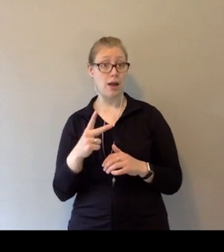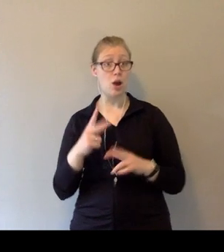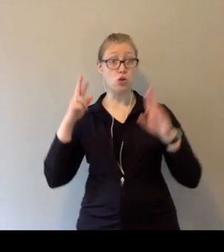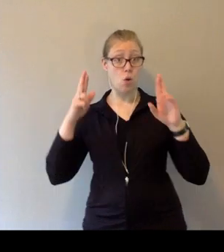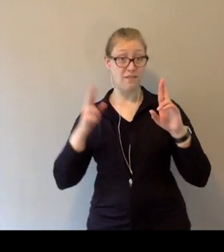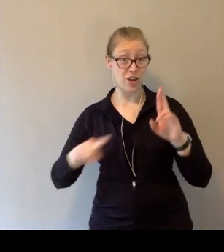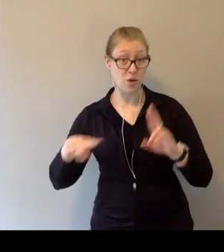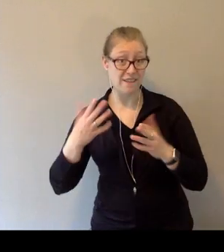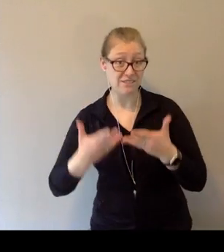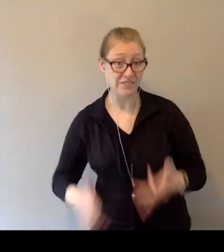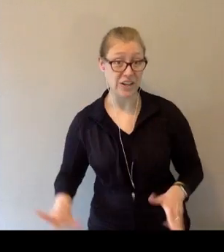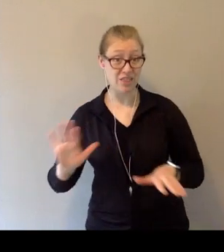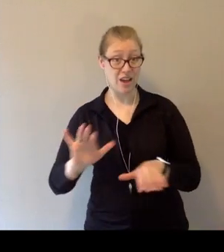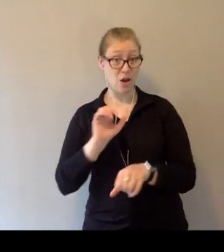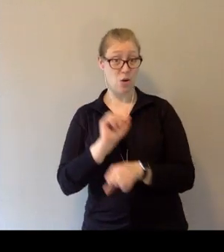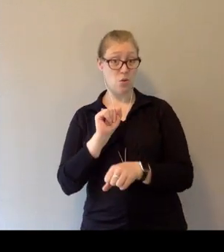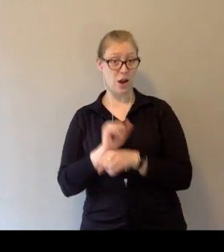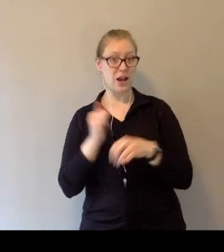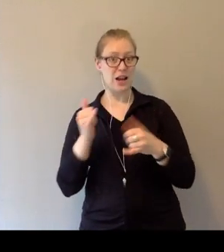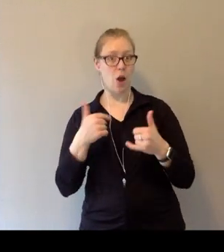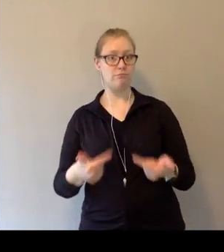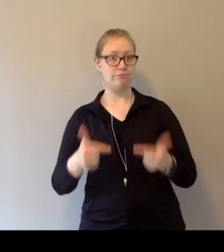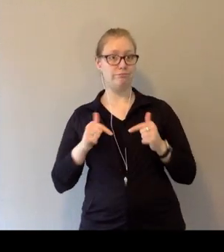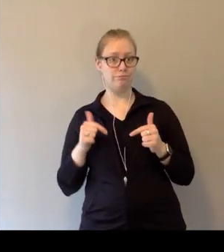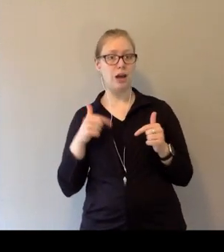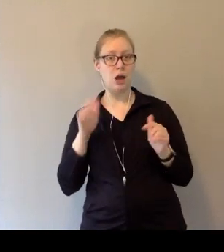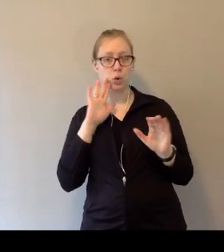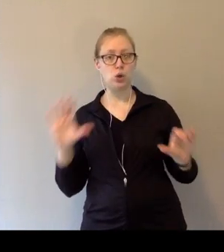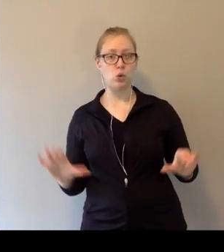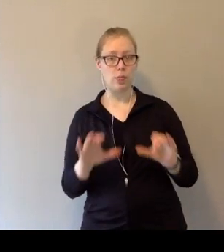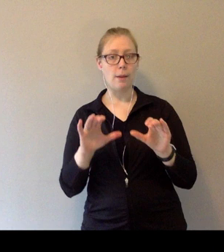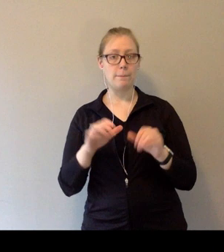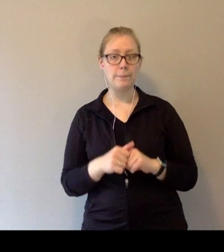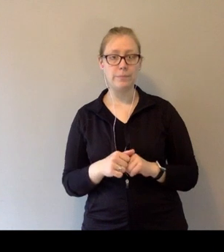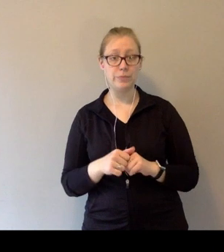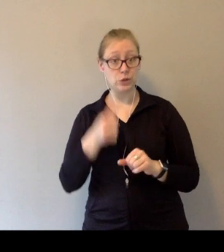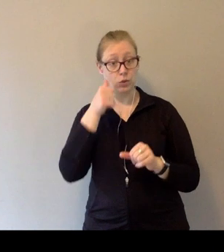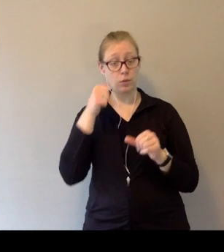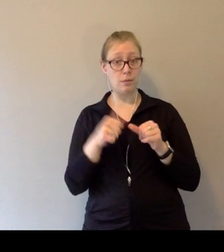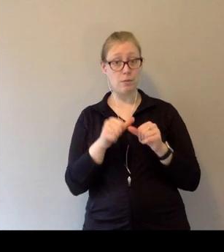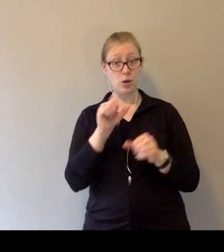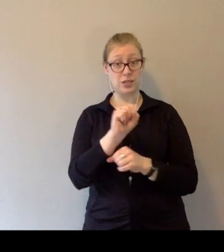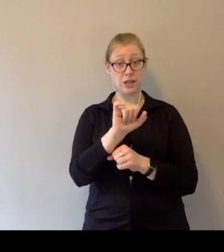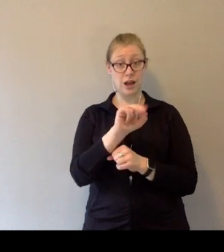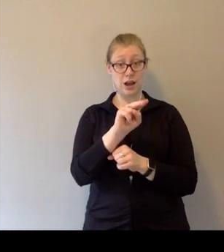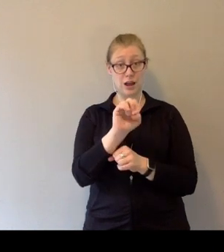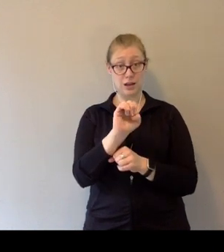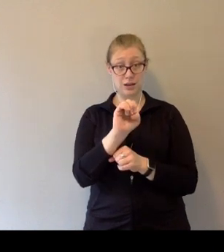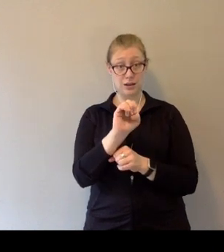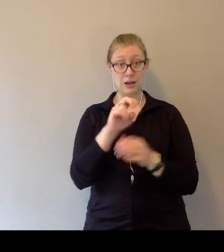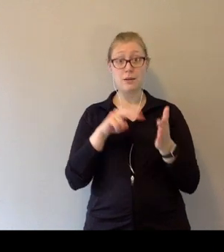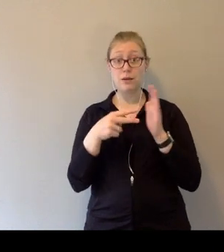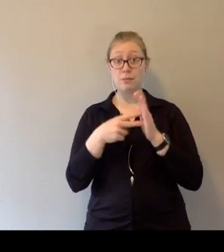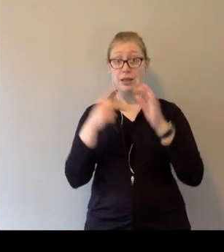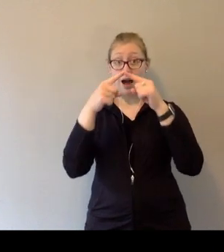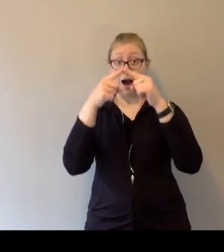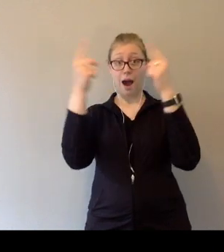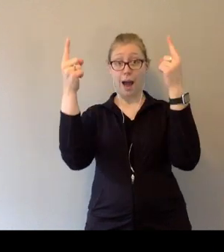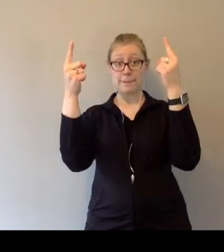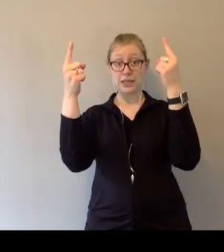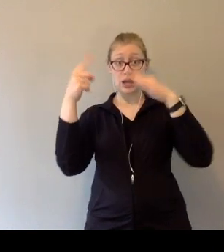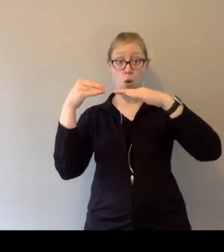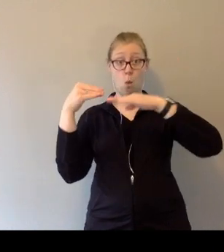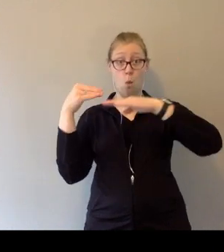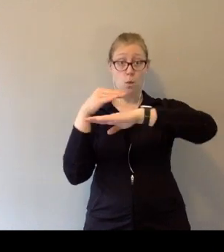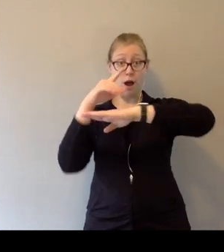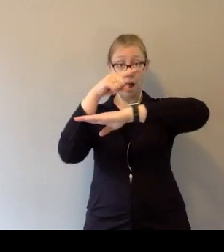So sine of 63.4. So remember, the sine is the opposite over hypotenuse. That's the name of that relationship.